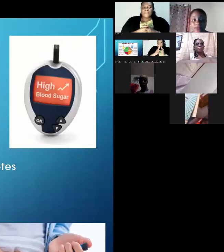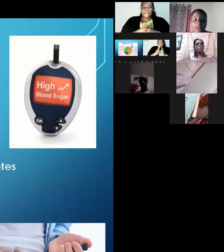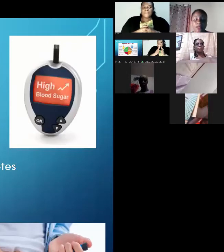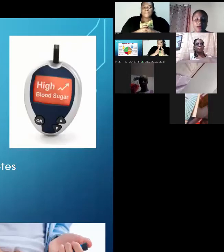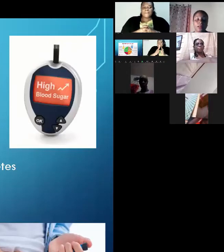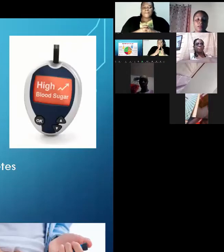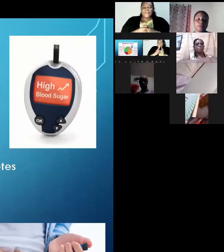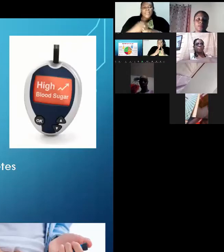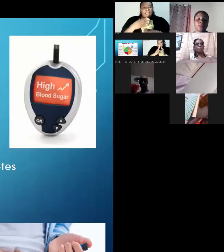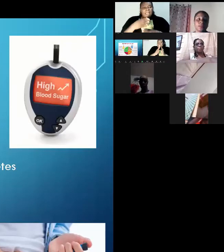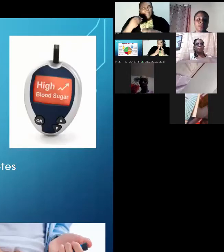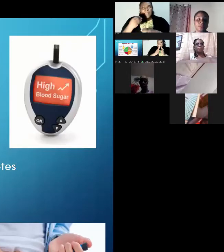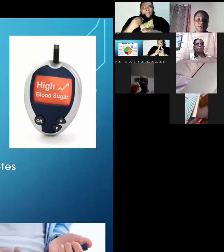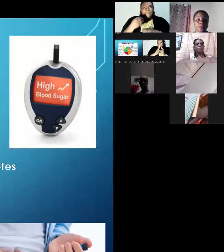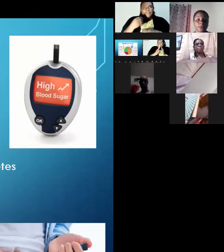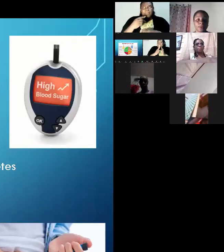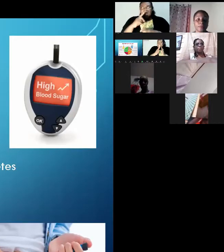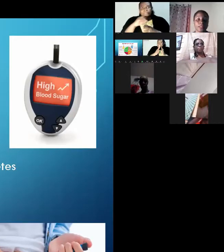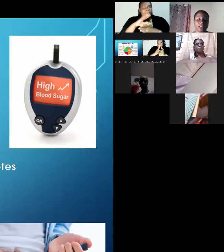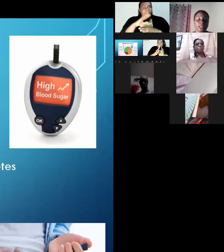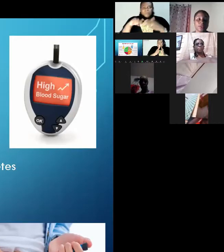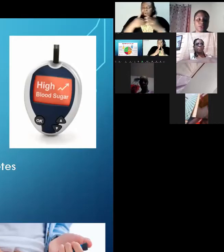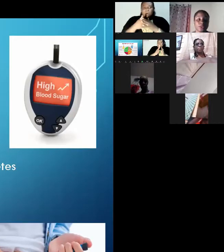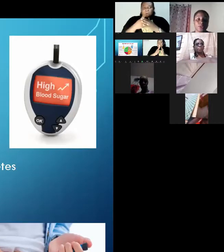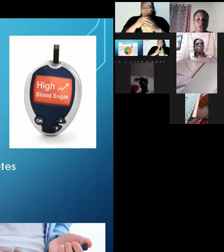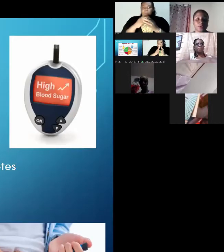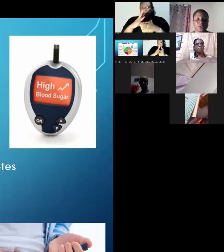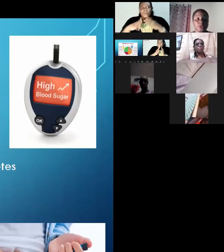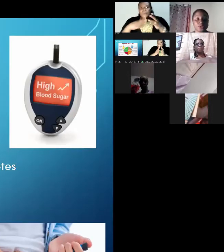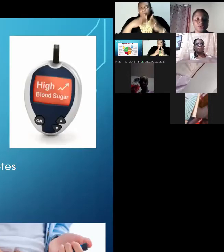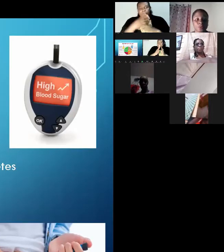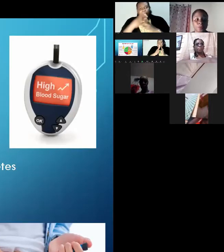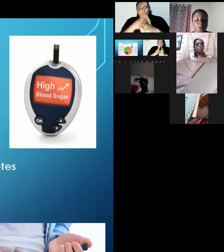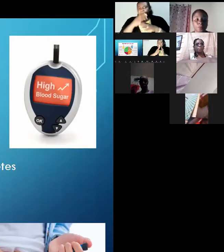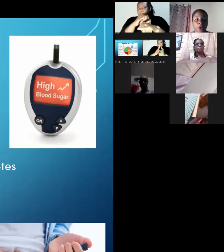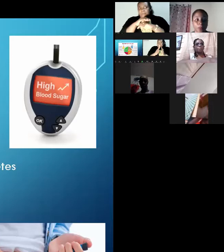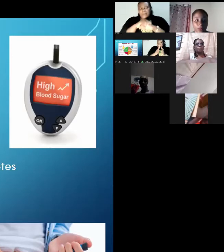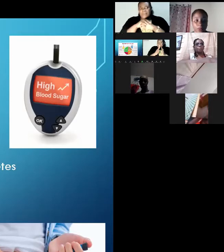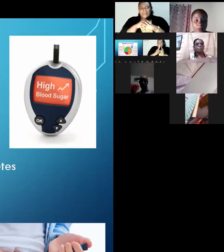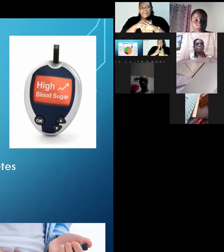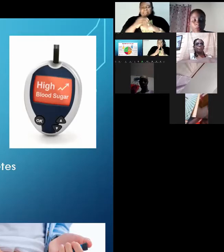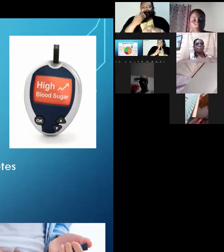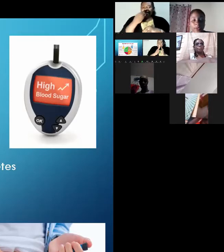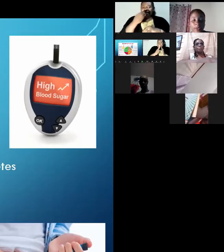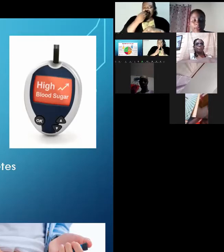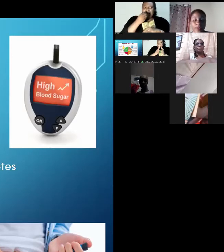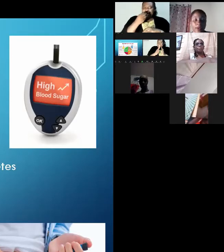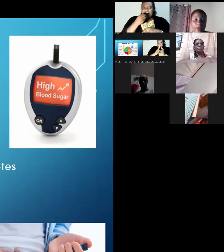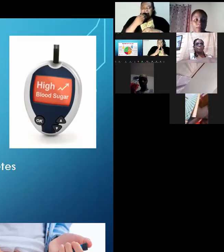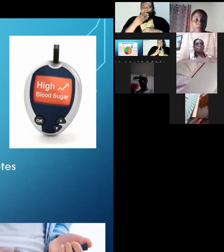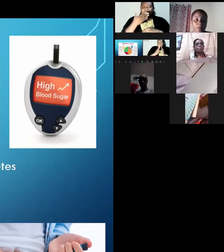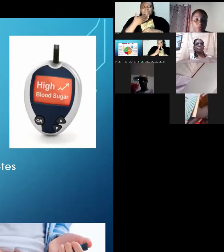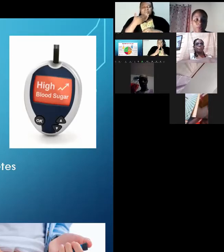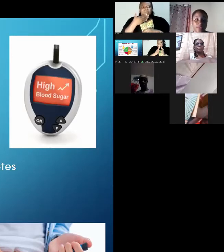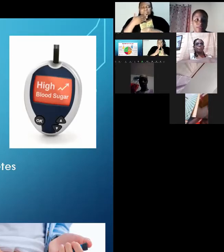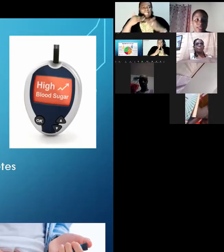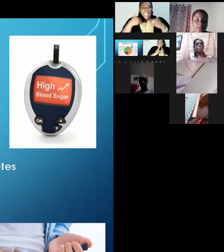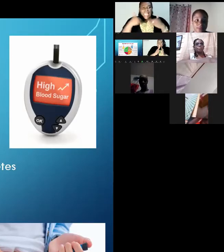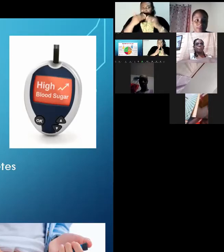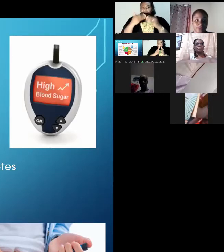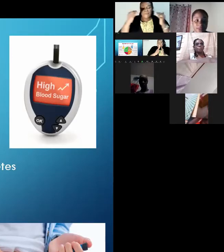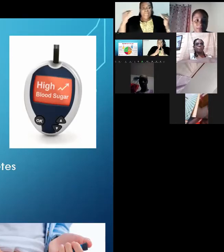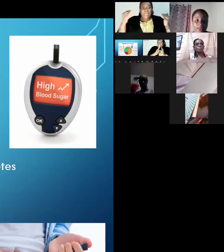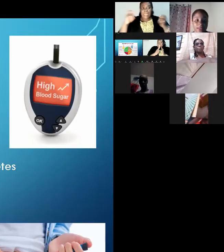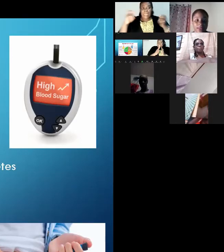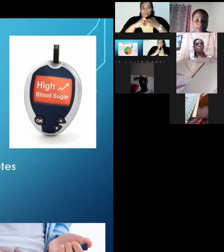US, in Europe, there's a huge problem with these types